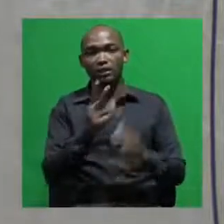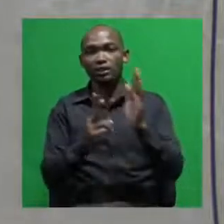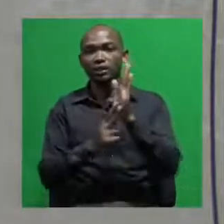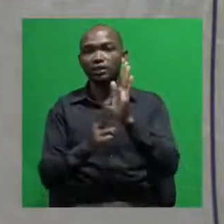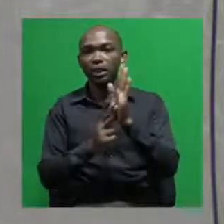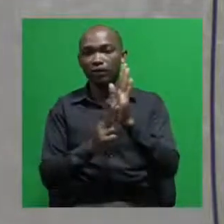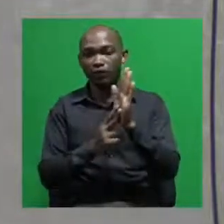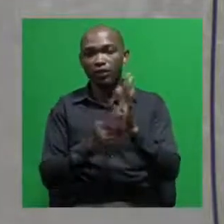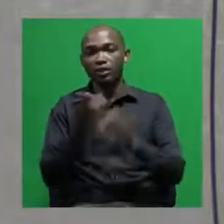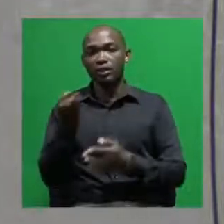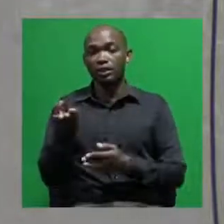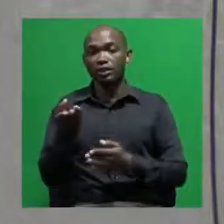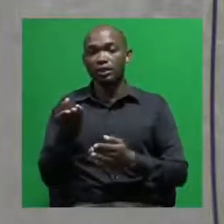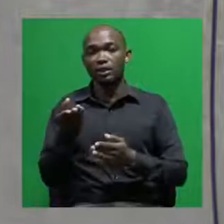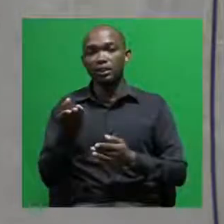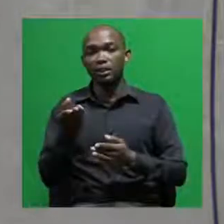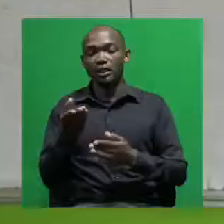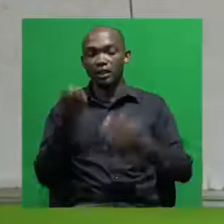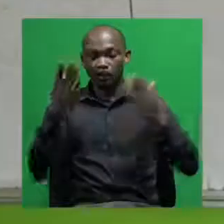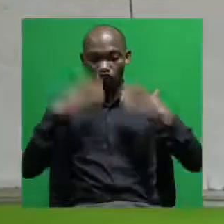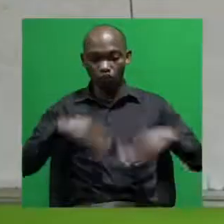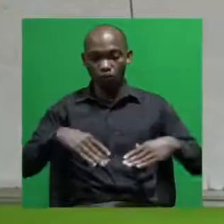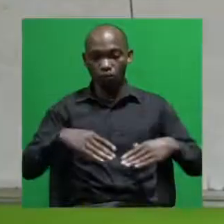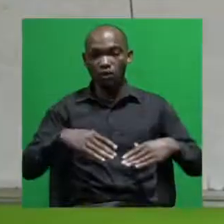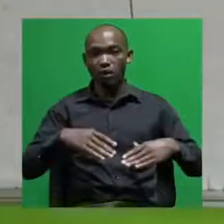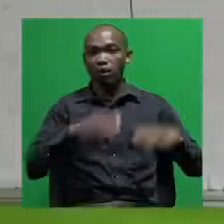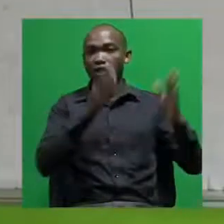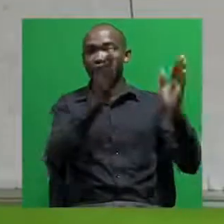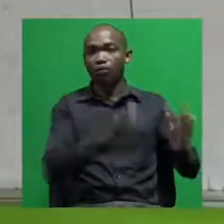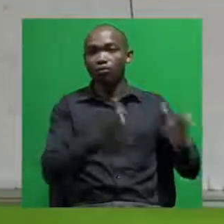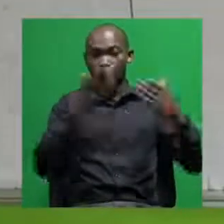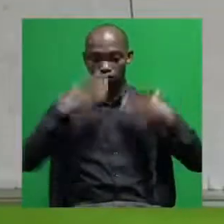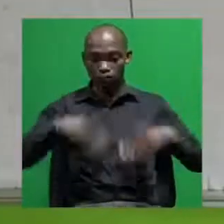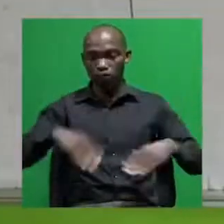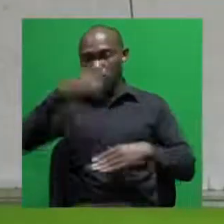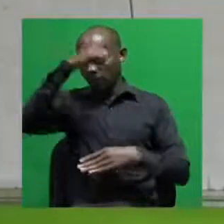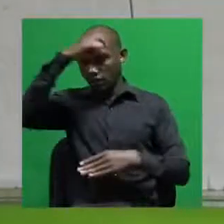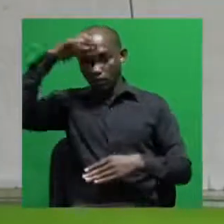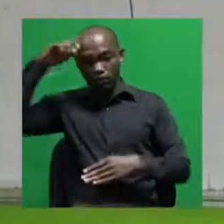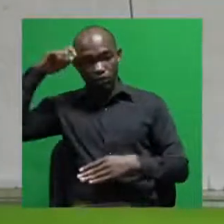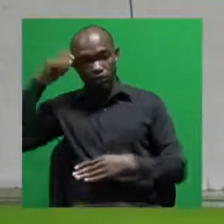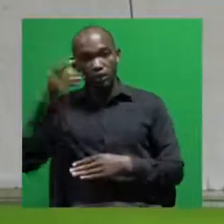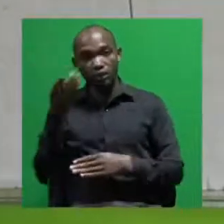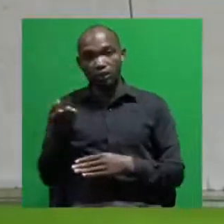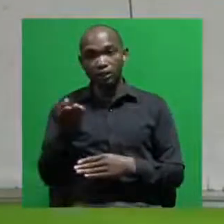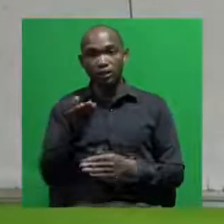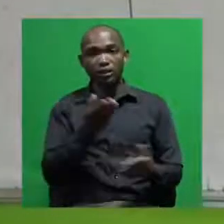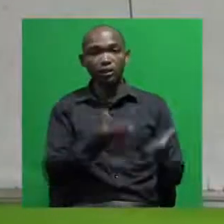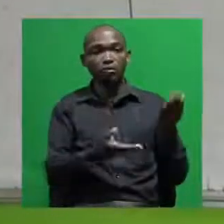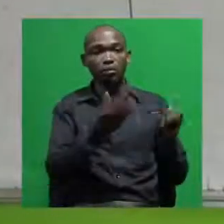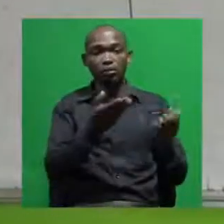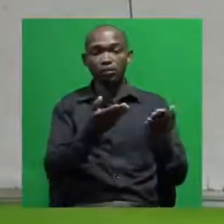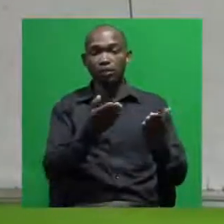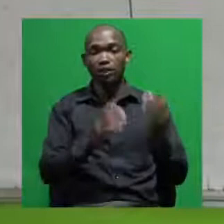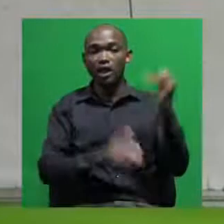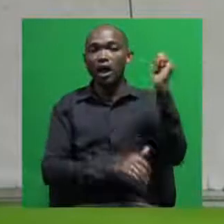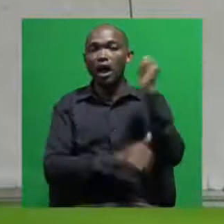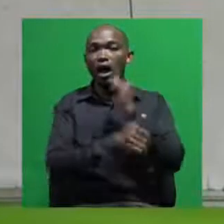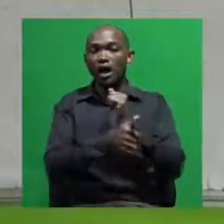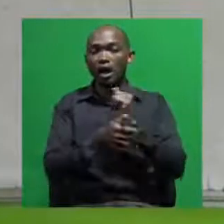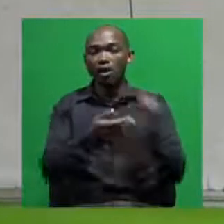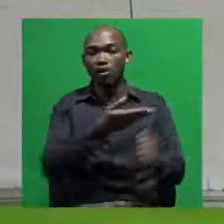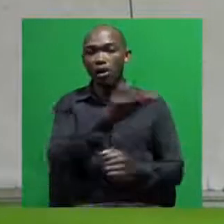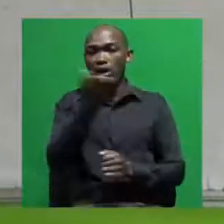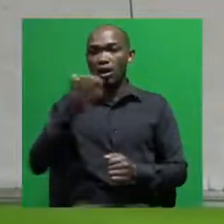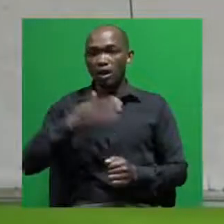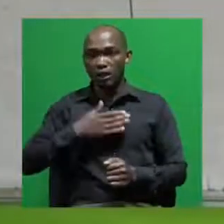centigrade. That is the human body temperature. So this is the measurement that will allow us to say